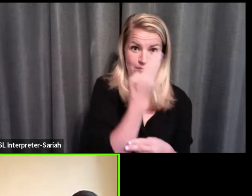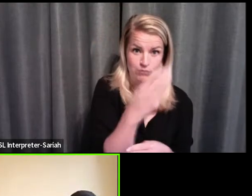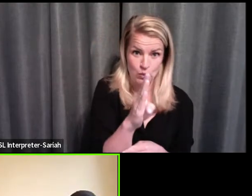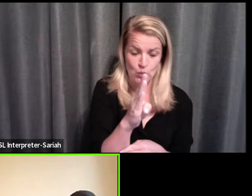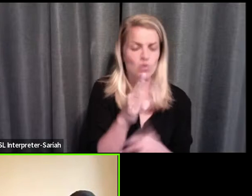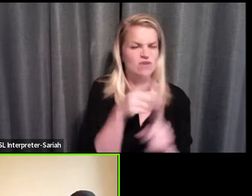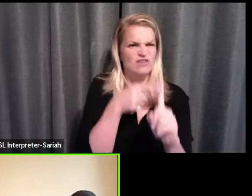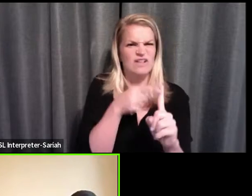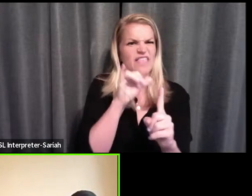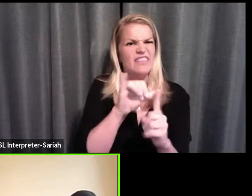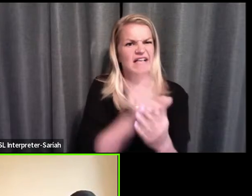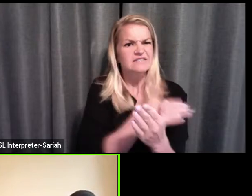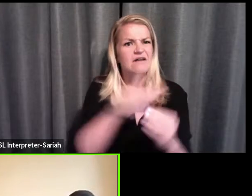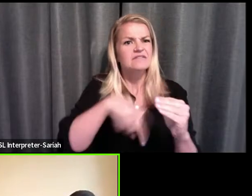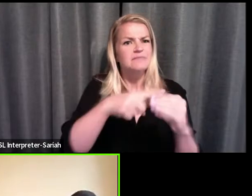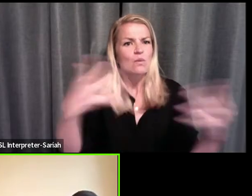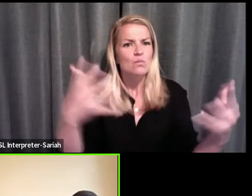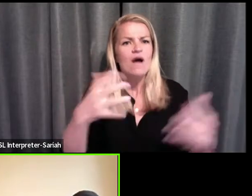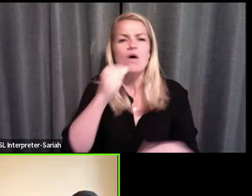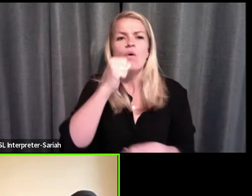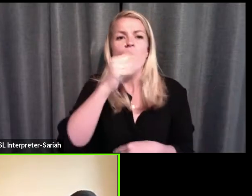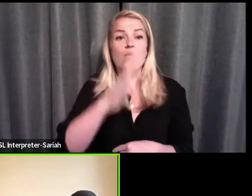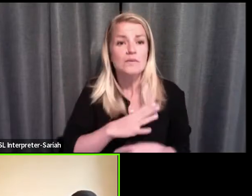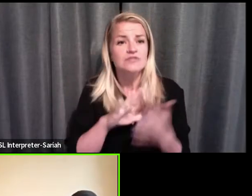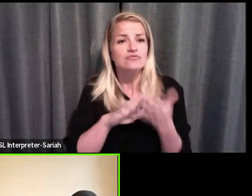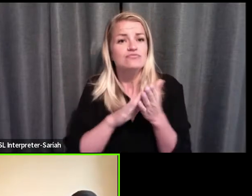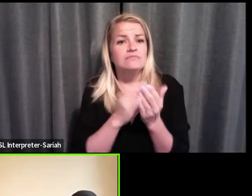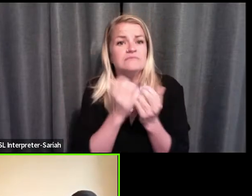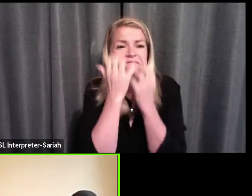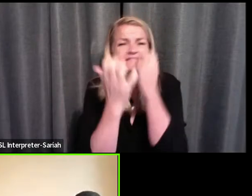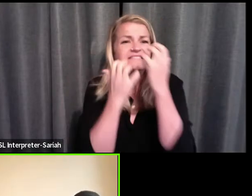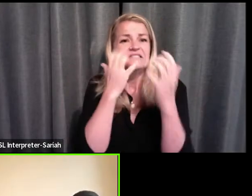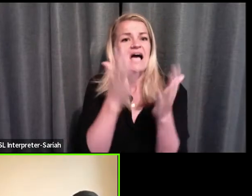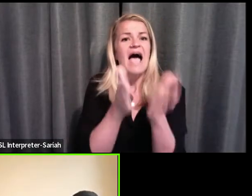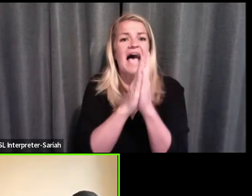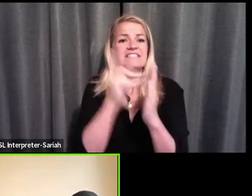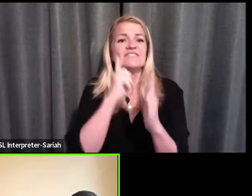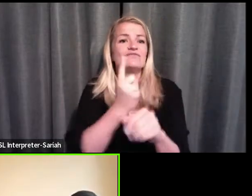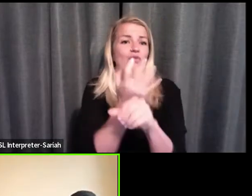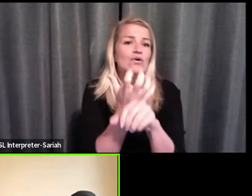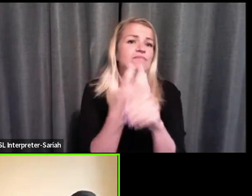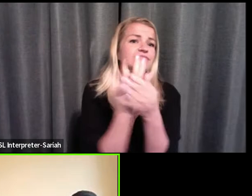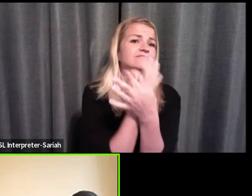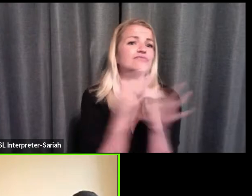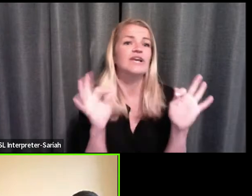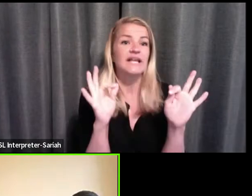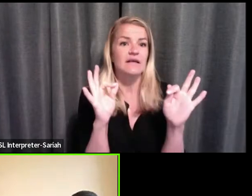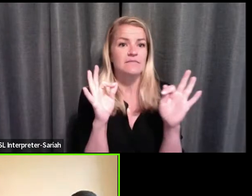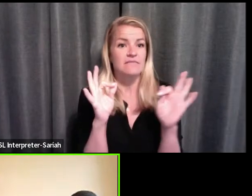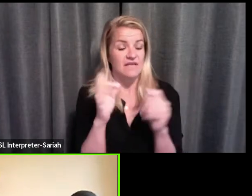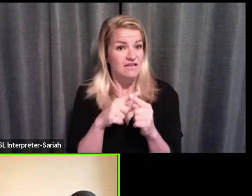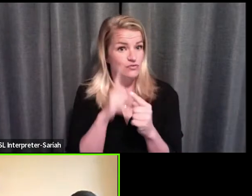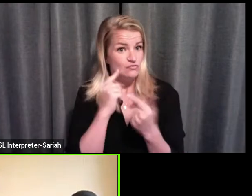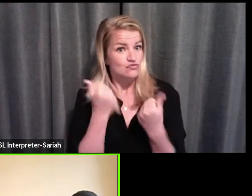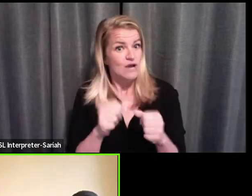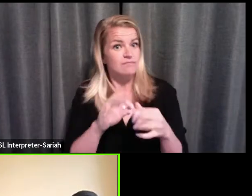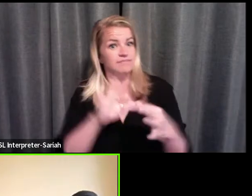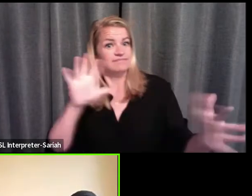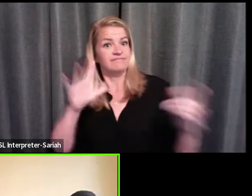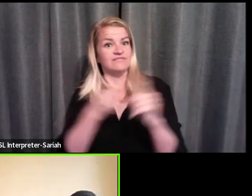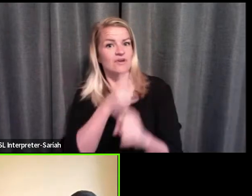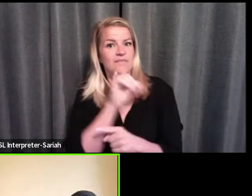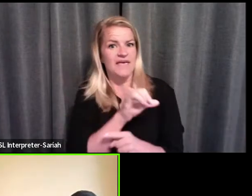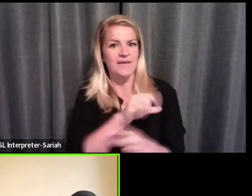to be free from intimate partner violence, one of the most common forms of violence against women. The second song is